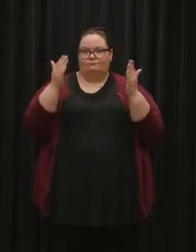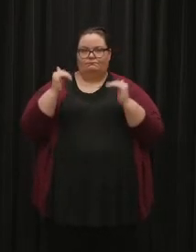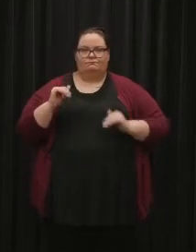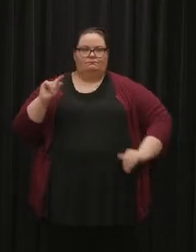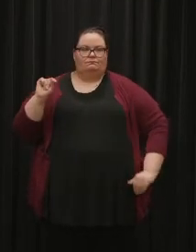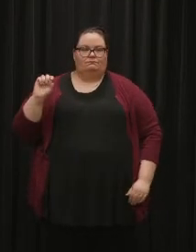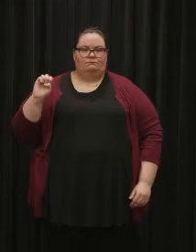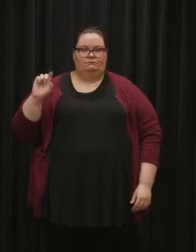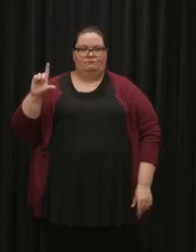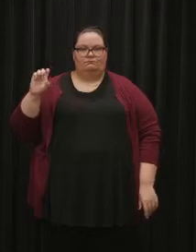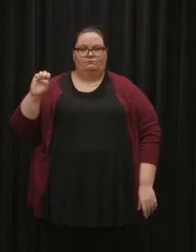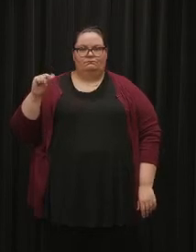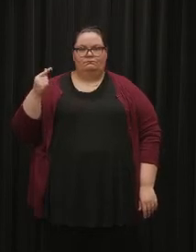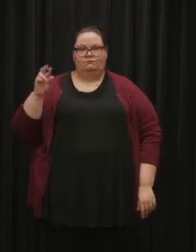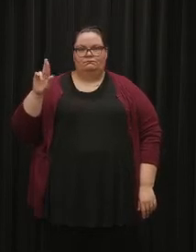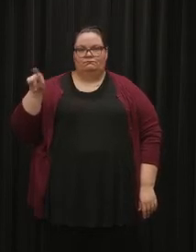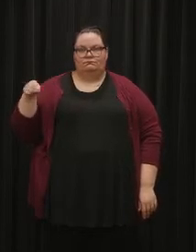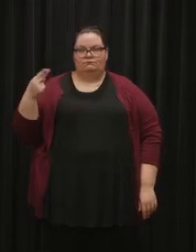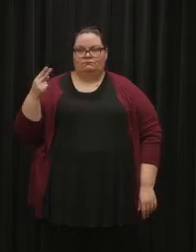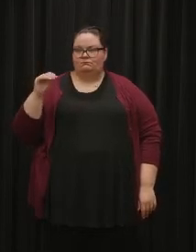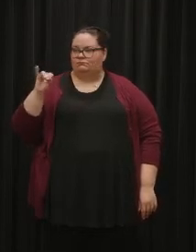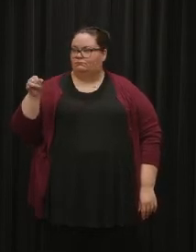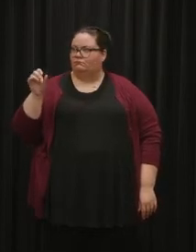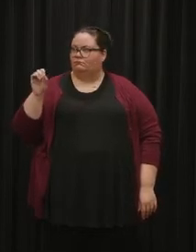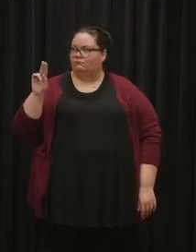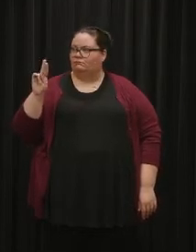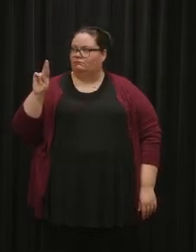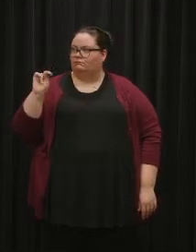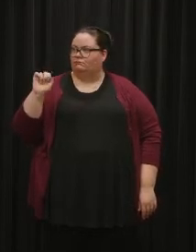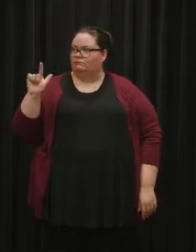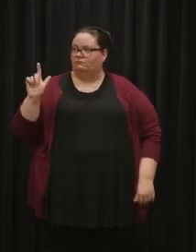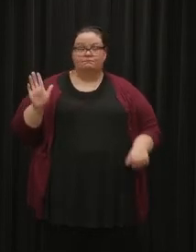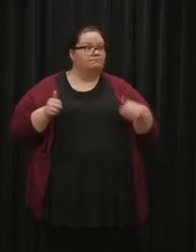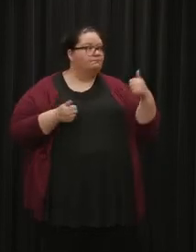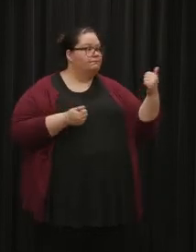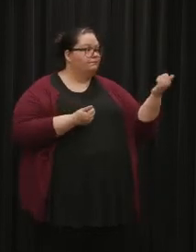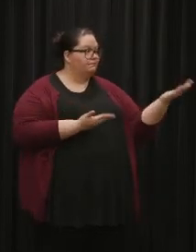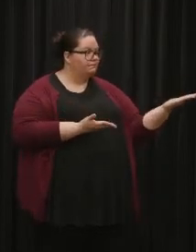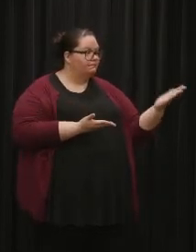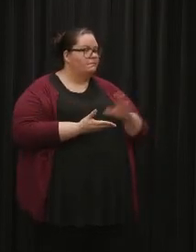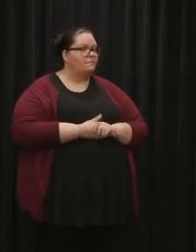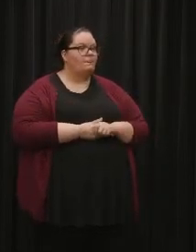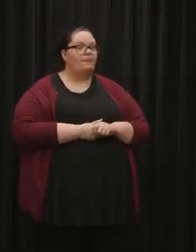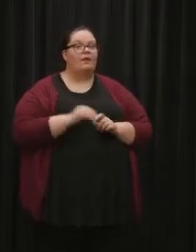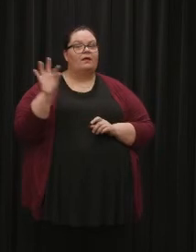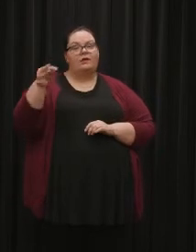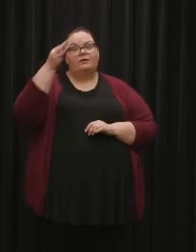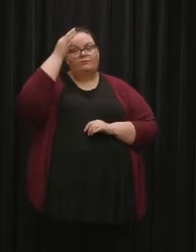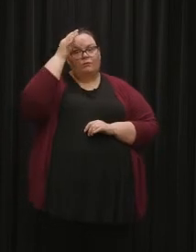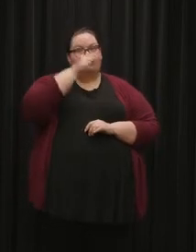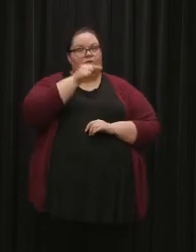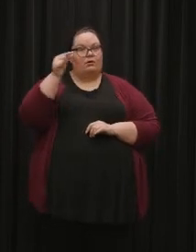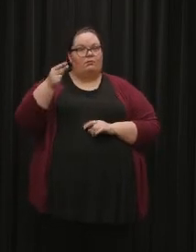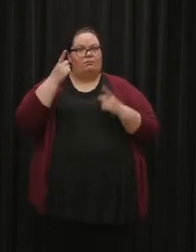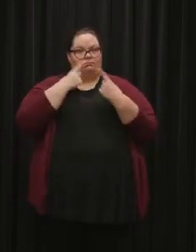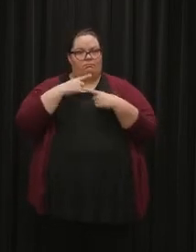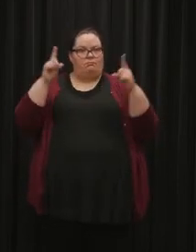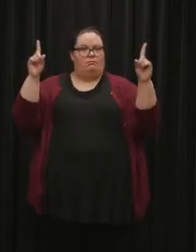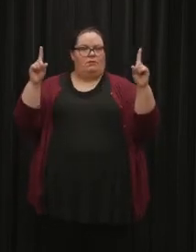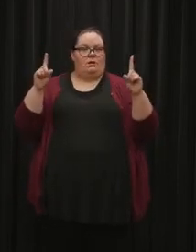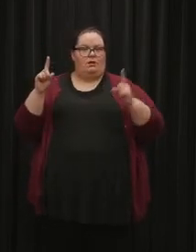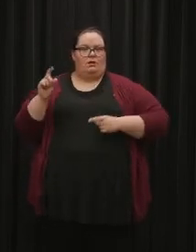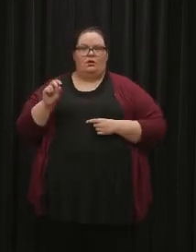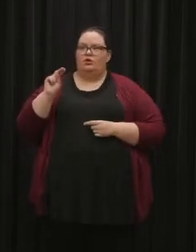Harris, Telegraph Journal. Thanks, Bruce. Question for the Premier. Premier, the federal government announced today that New Brunswick